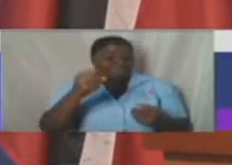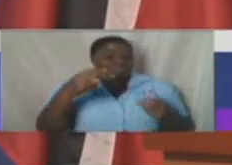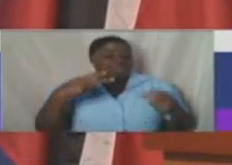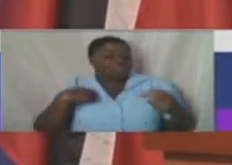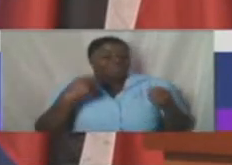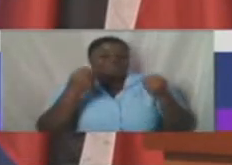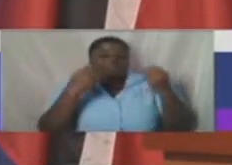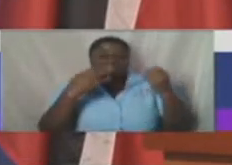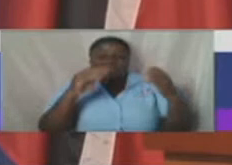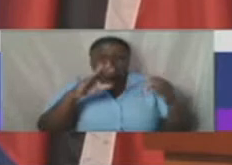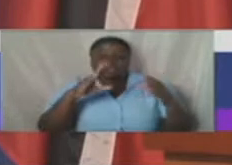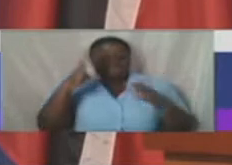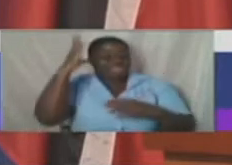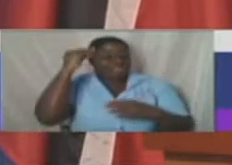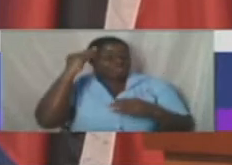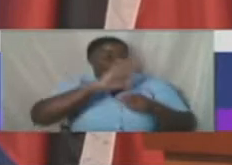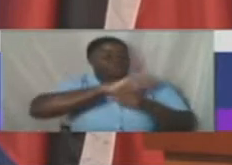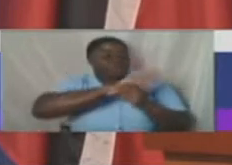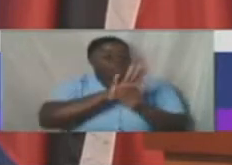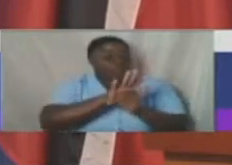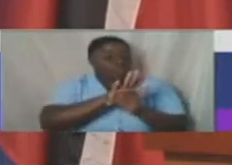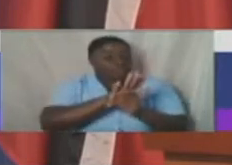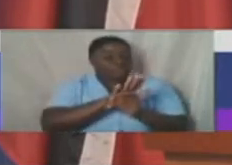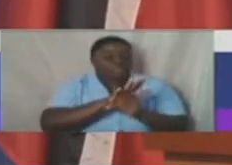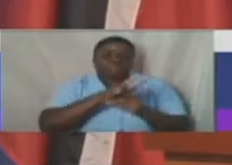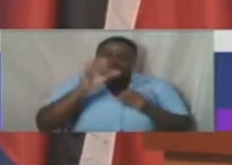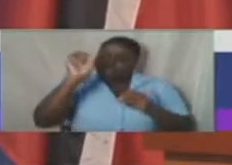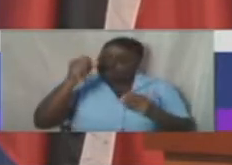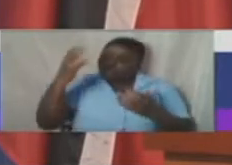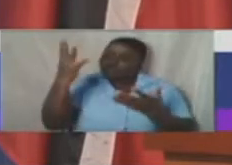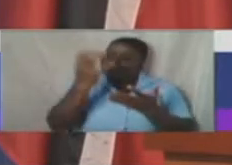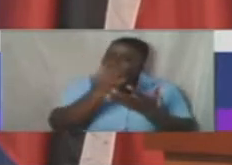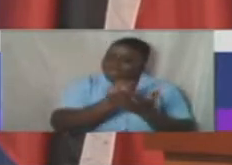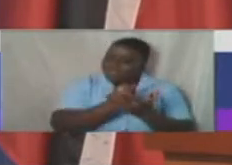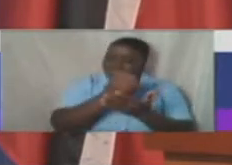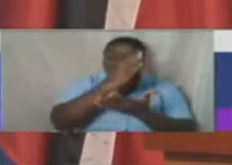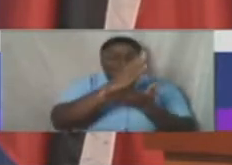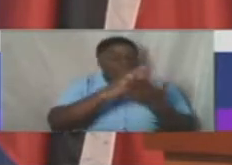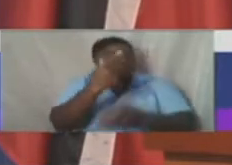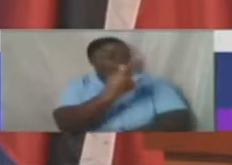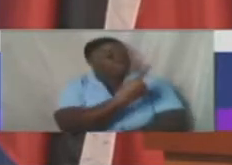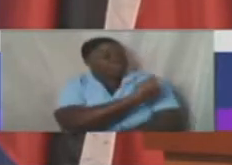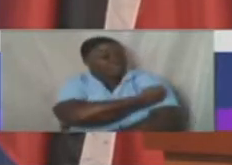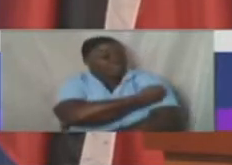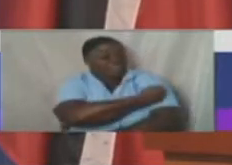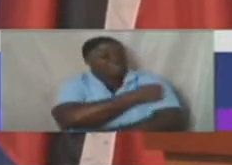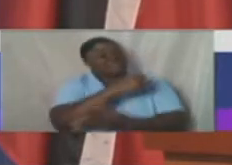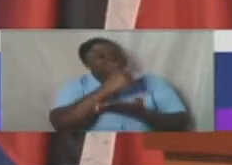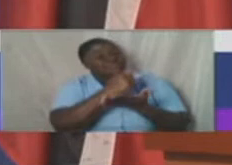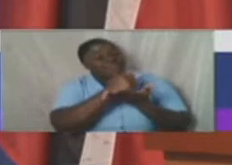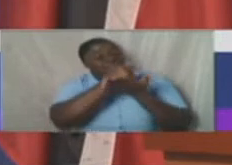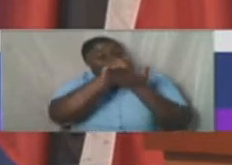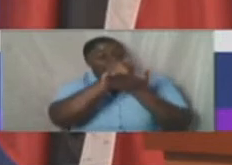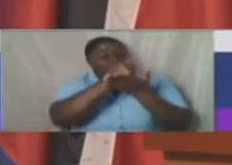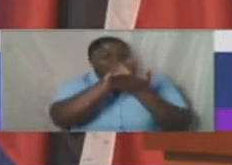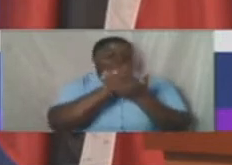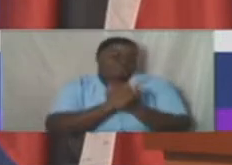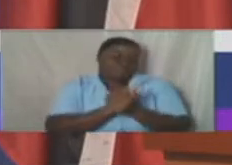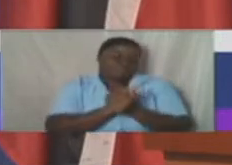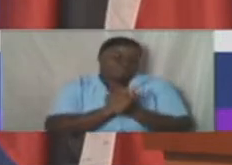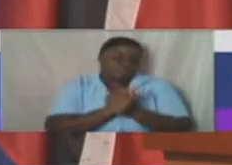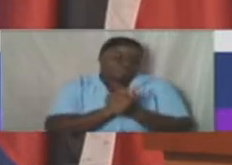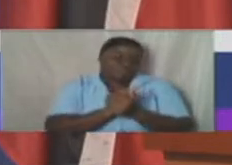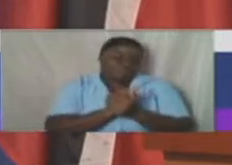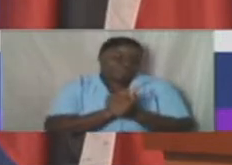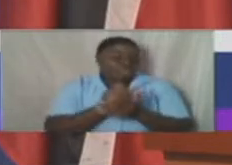experience, we are able to procure vaccines to assist with the fight. I want to also take the